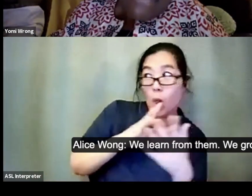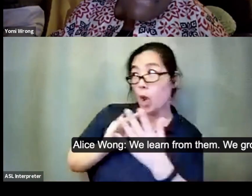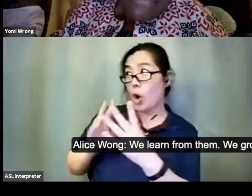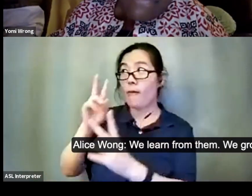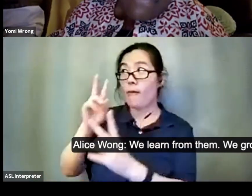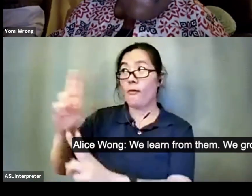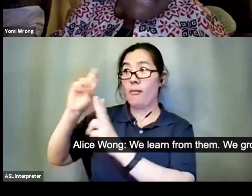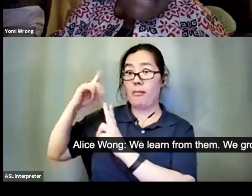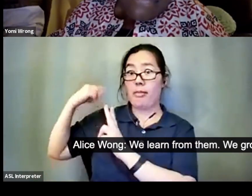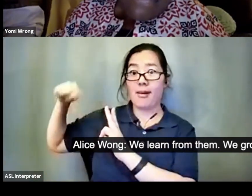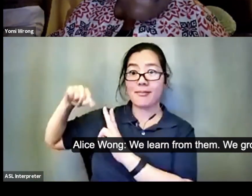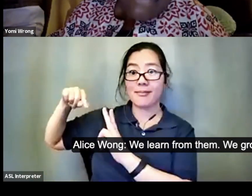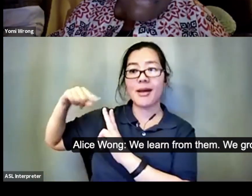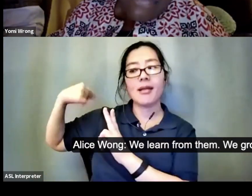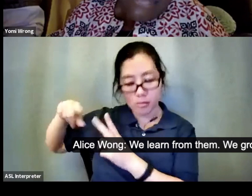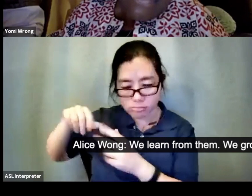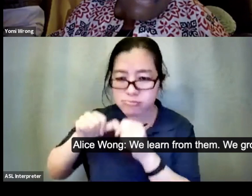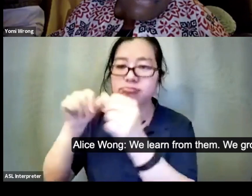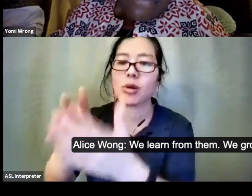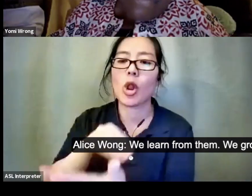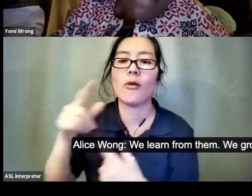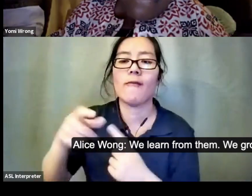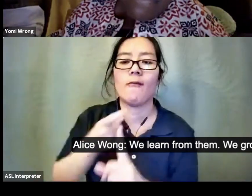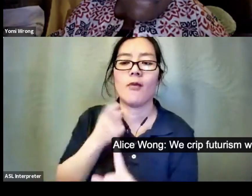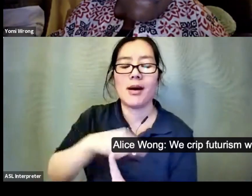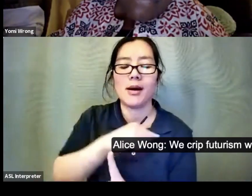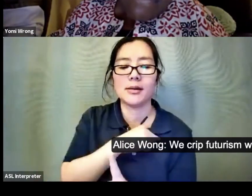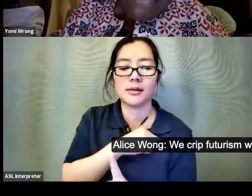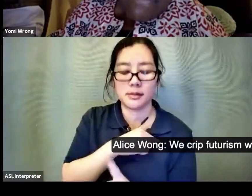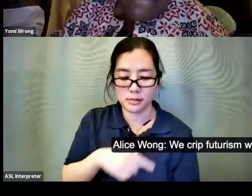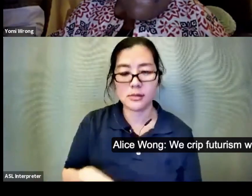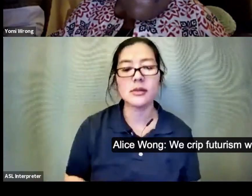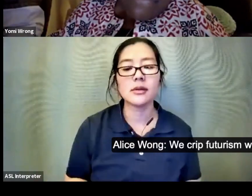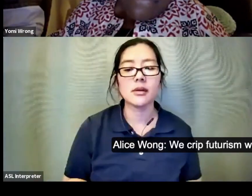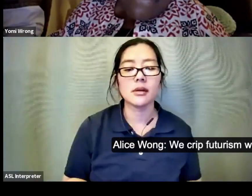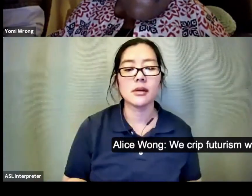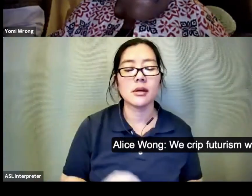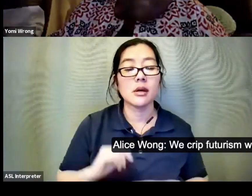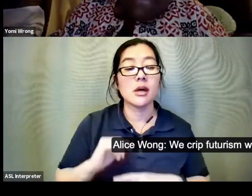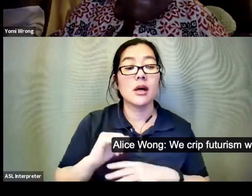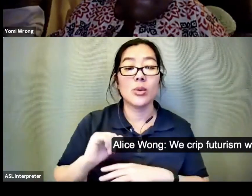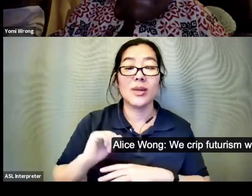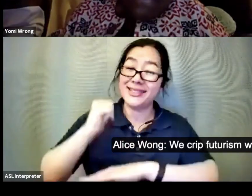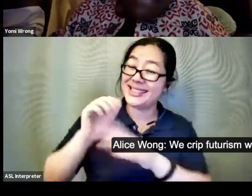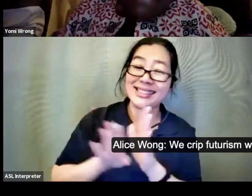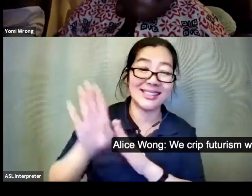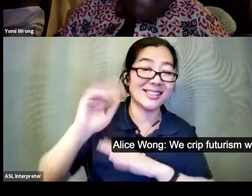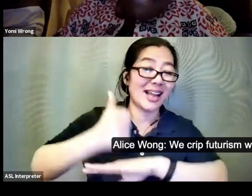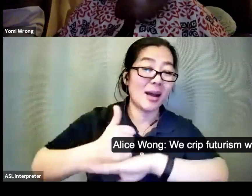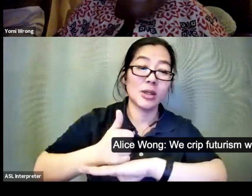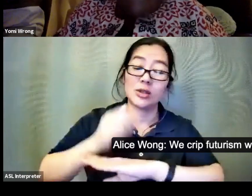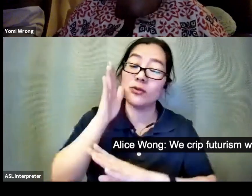We grow knowledge and movements with them. We grip futurism with them.